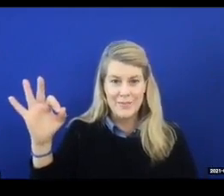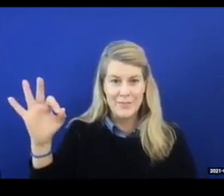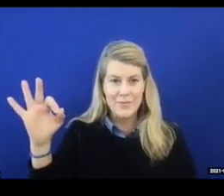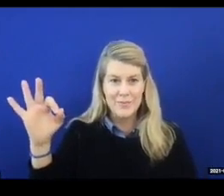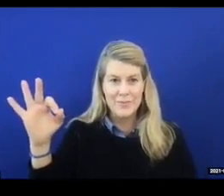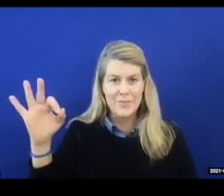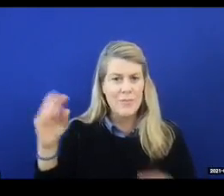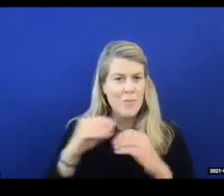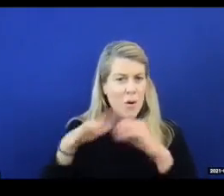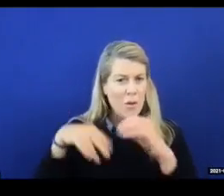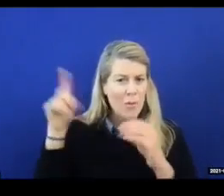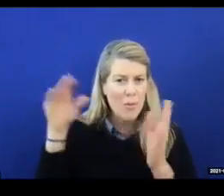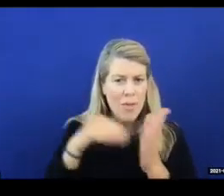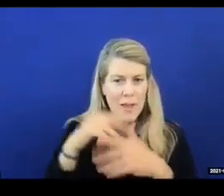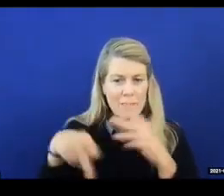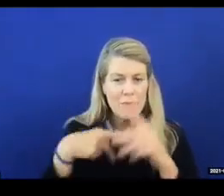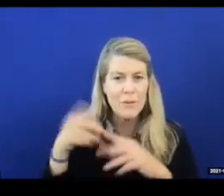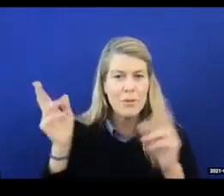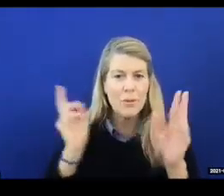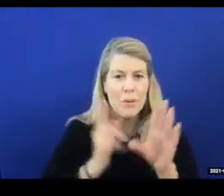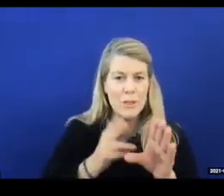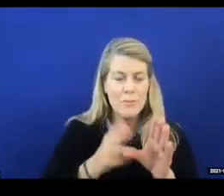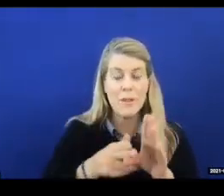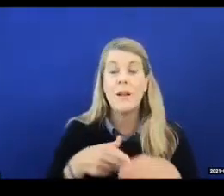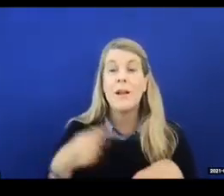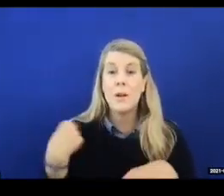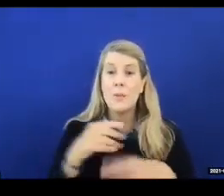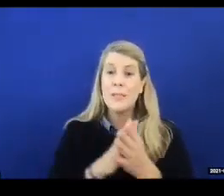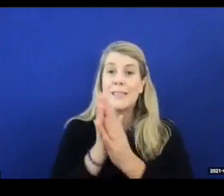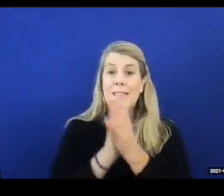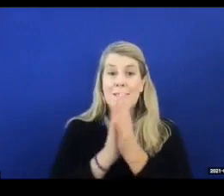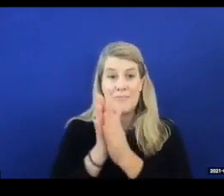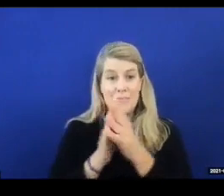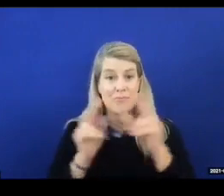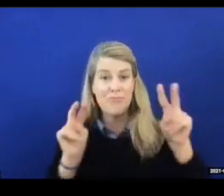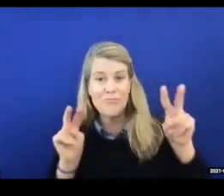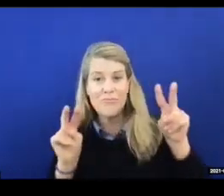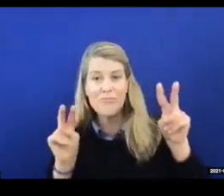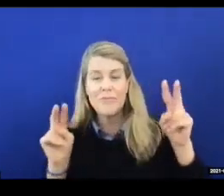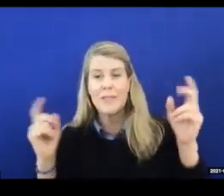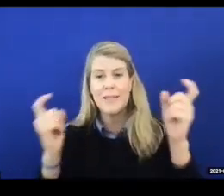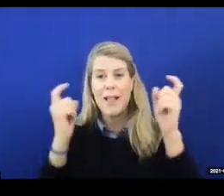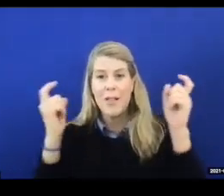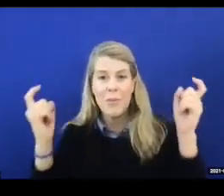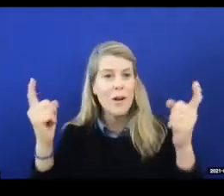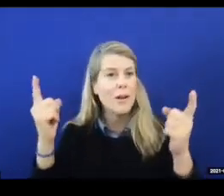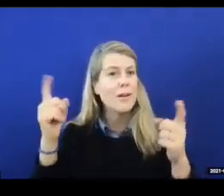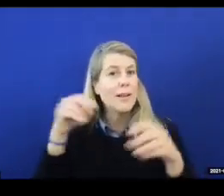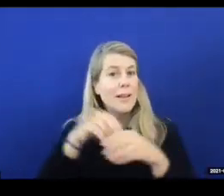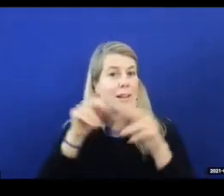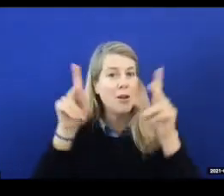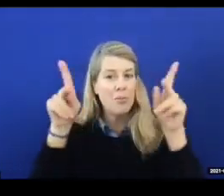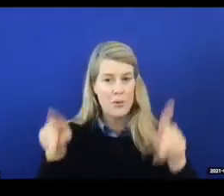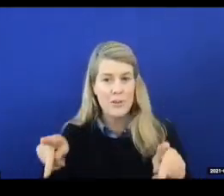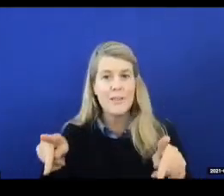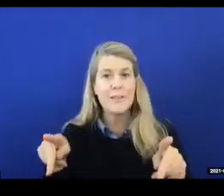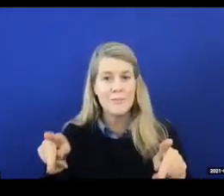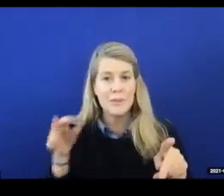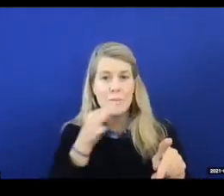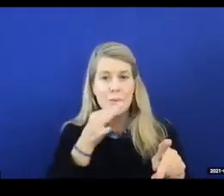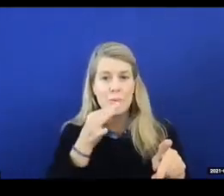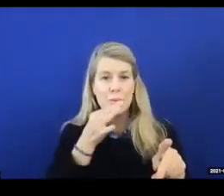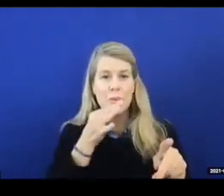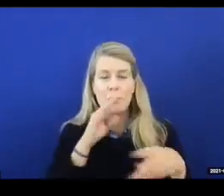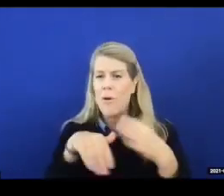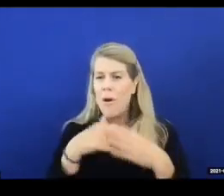participated. We enthusiastically look forward to again celebrating in person the achievements of